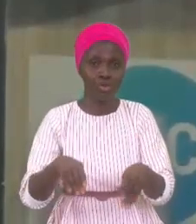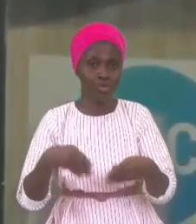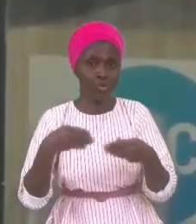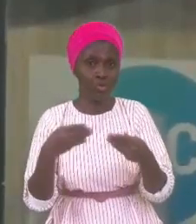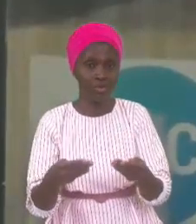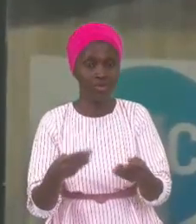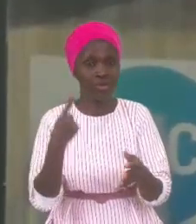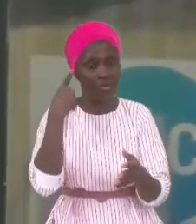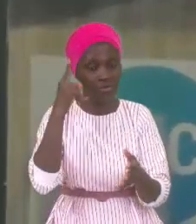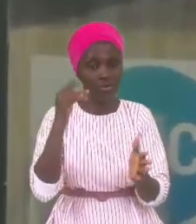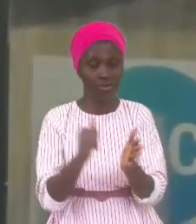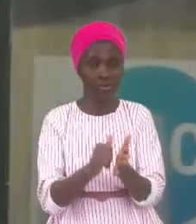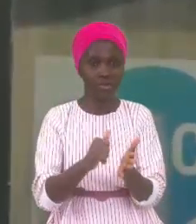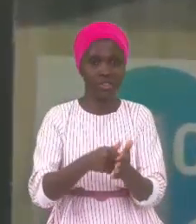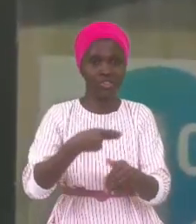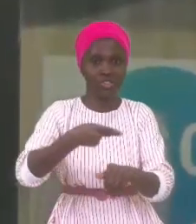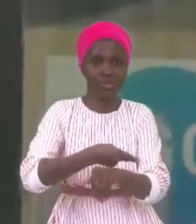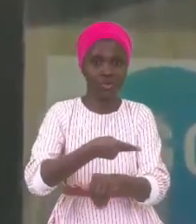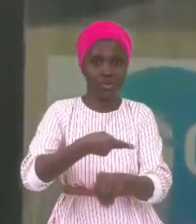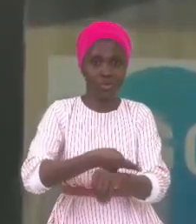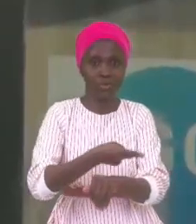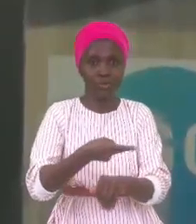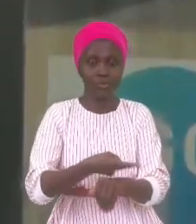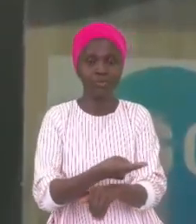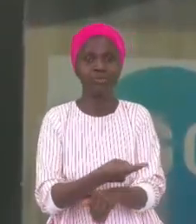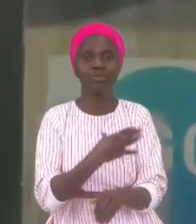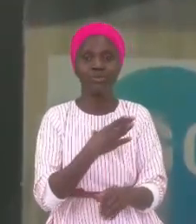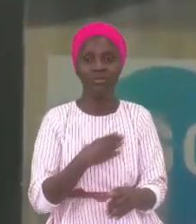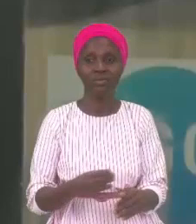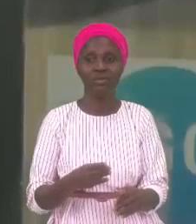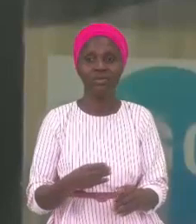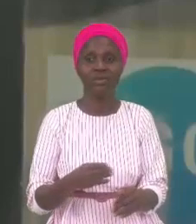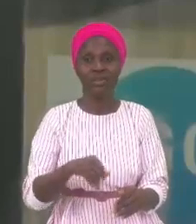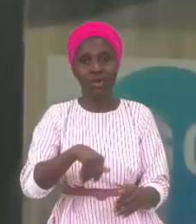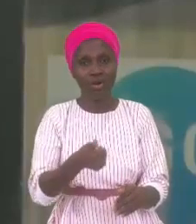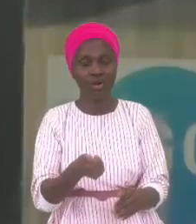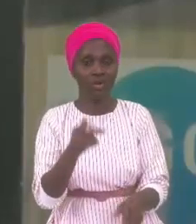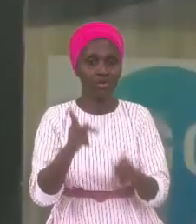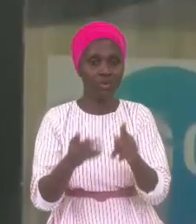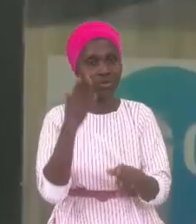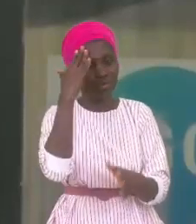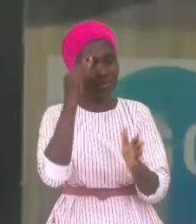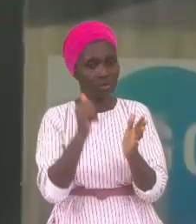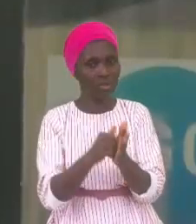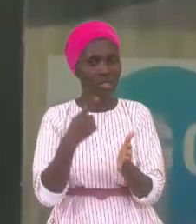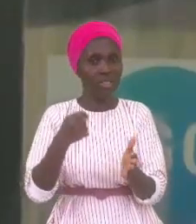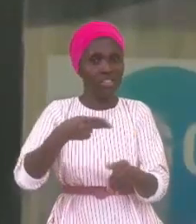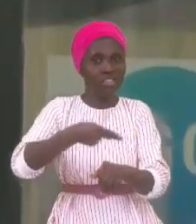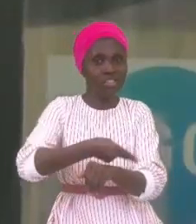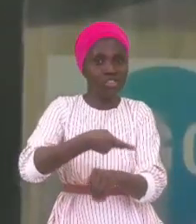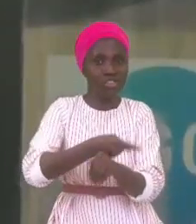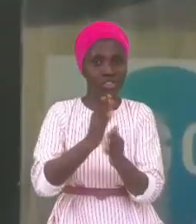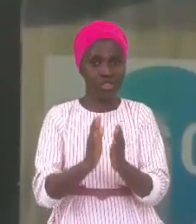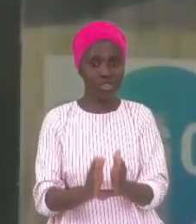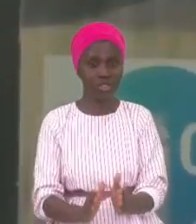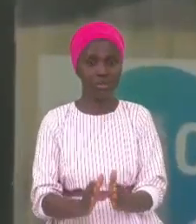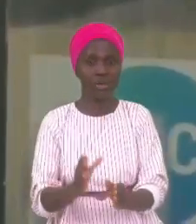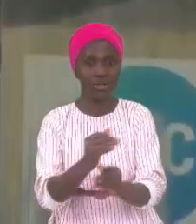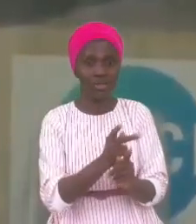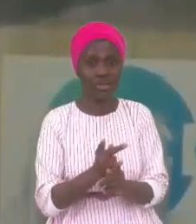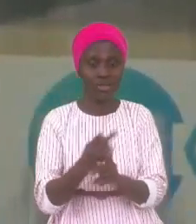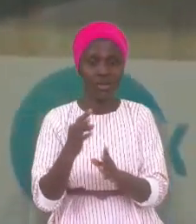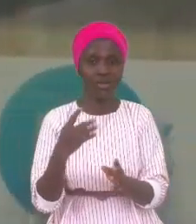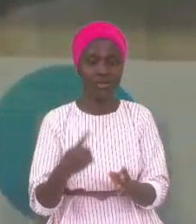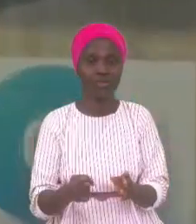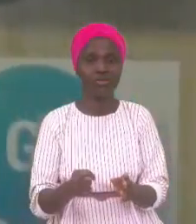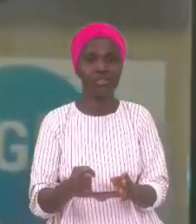and then all the others are let know the shepherd takes care of the whole flock? Come to the New Testament in